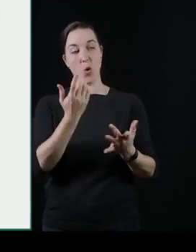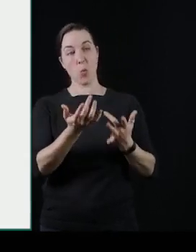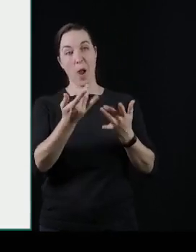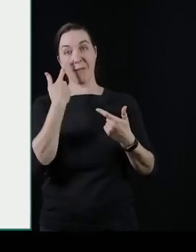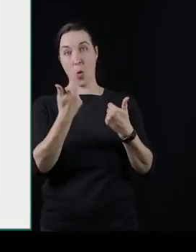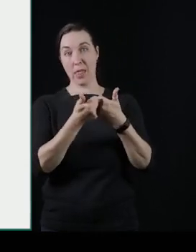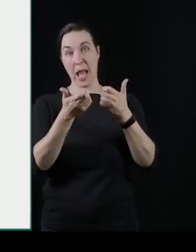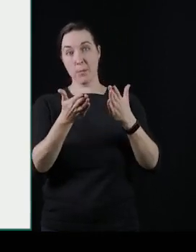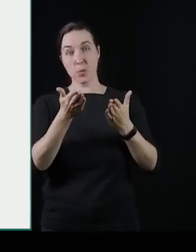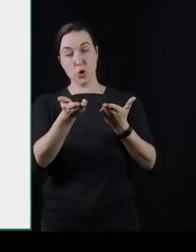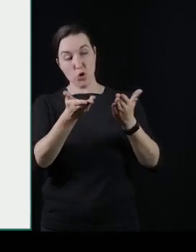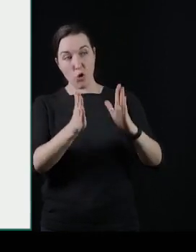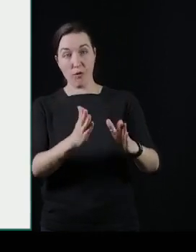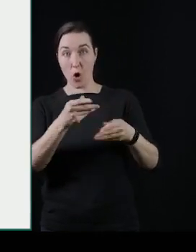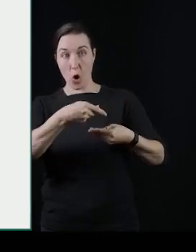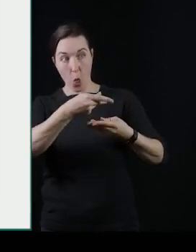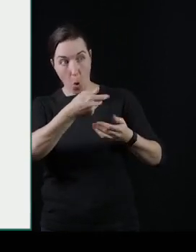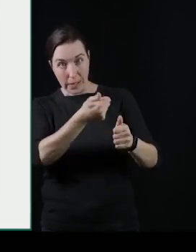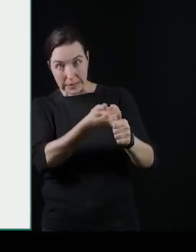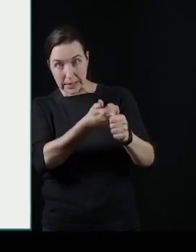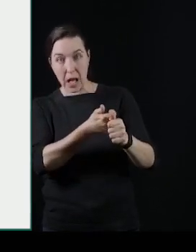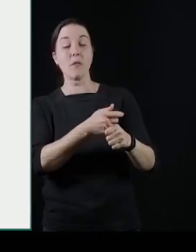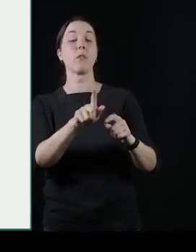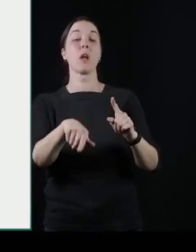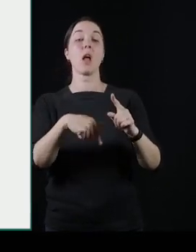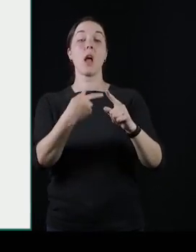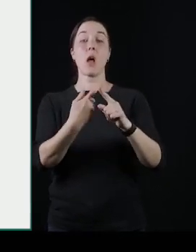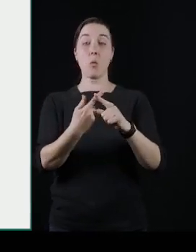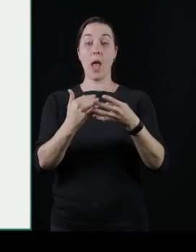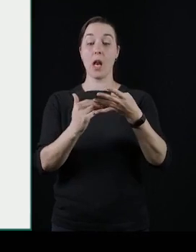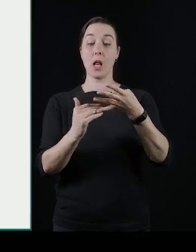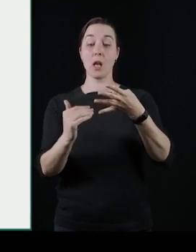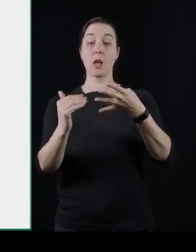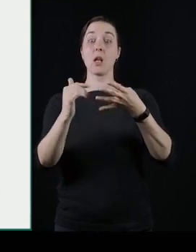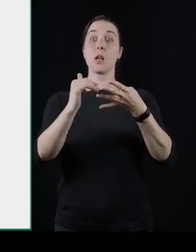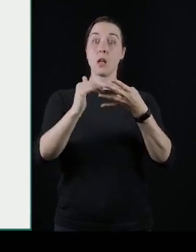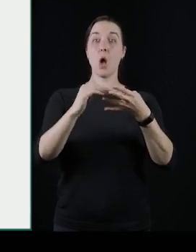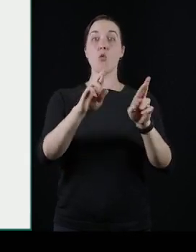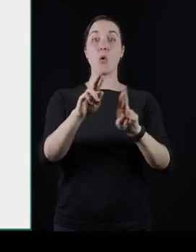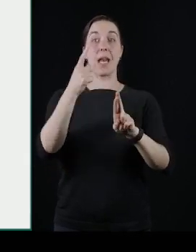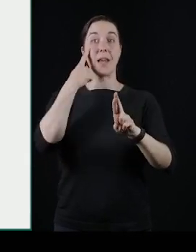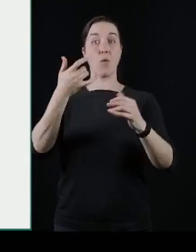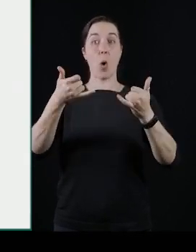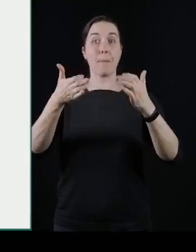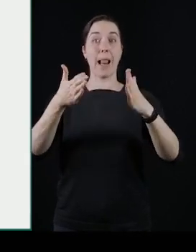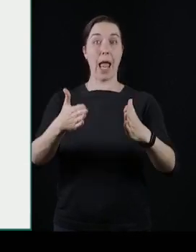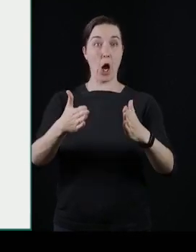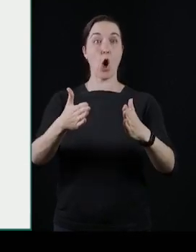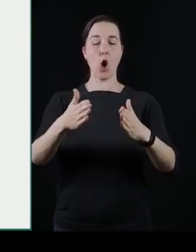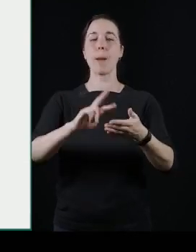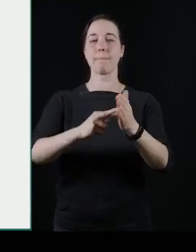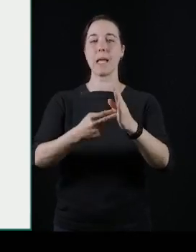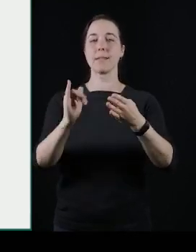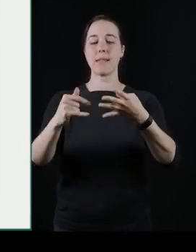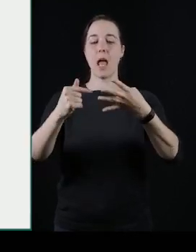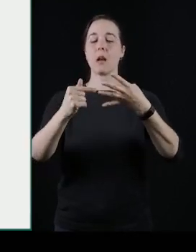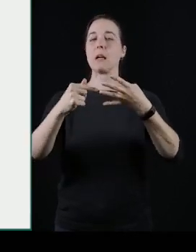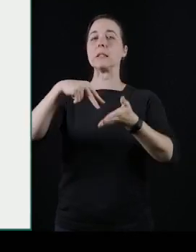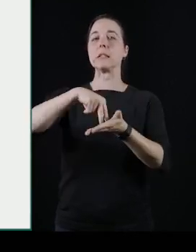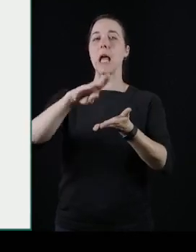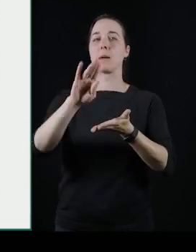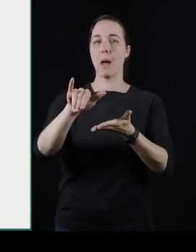for the game server to load itself. And when your game server calls the ready for player methods, we arrive into the standing